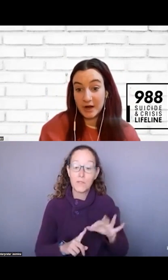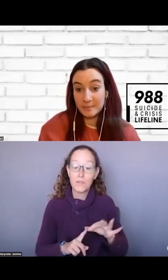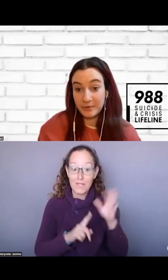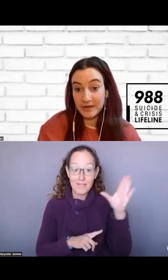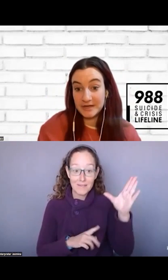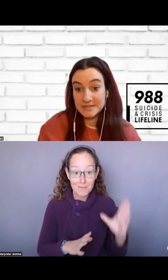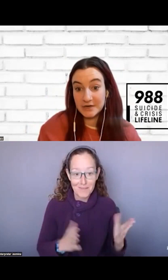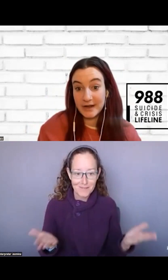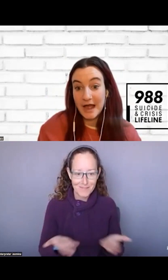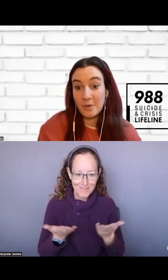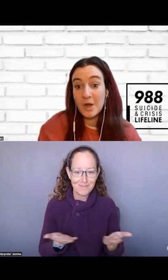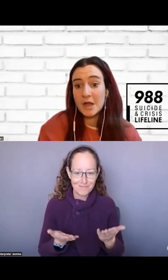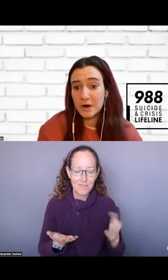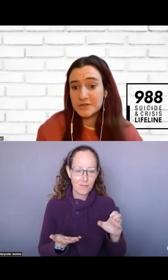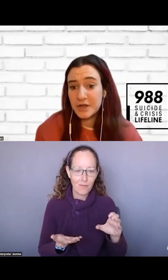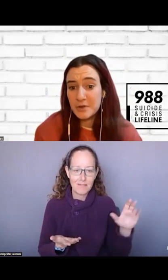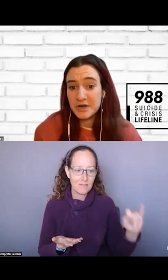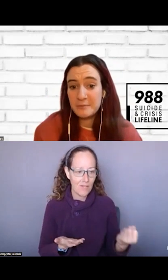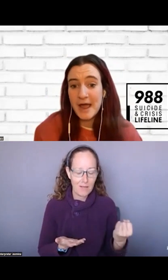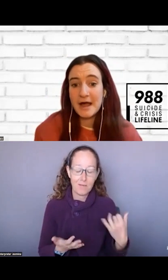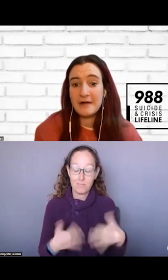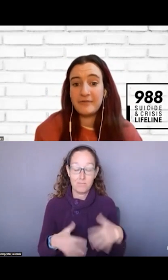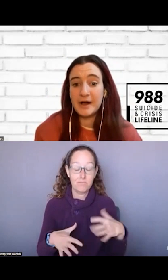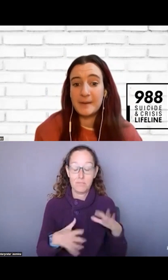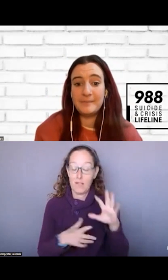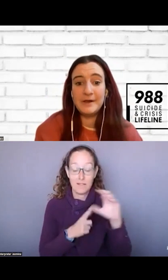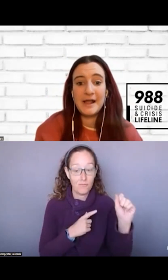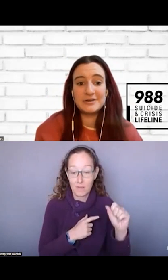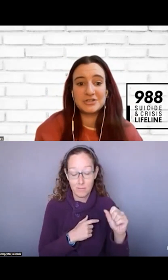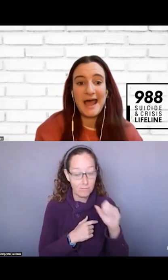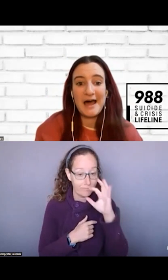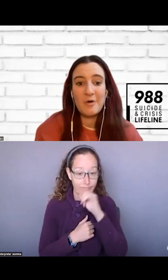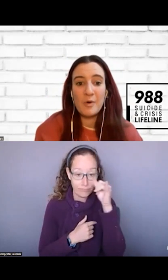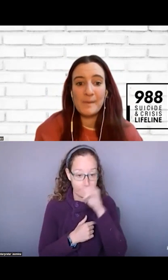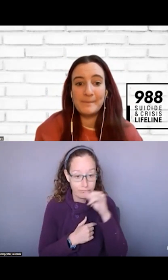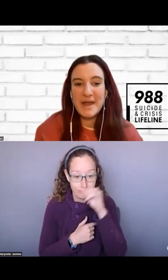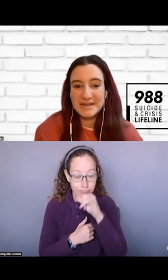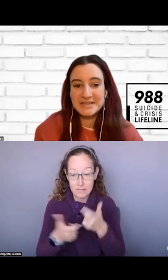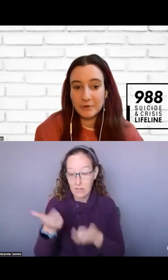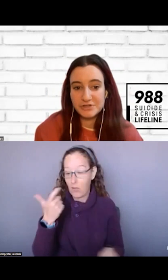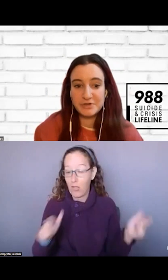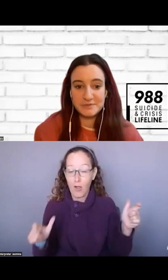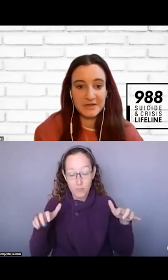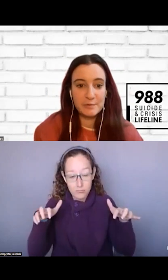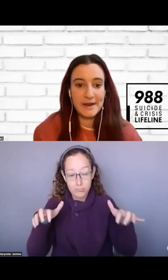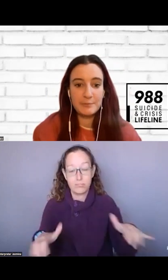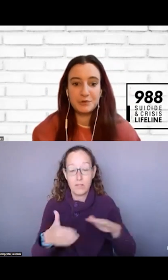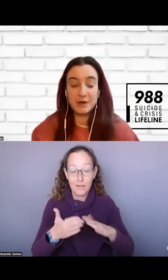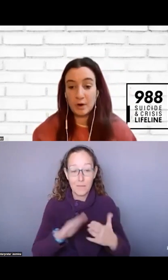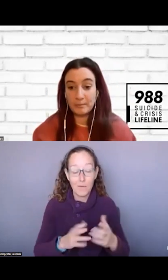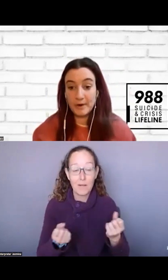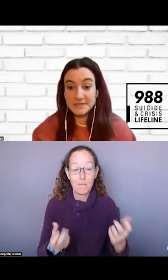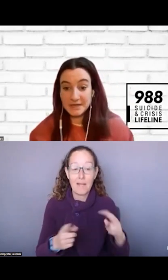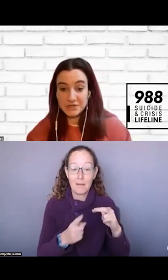is incredible in considering how large of a community we have, and just how many diverse perspectives we've been able